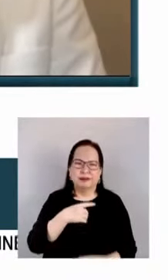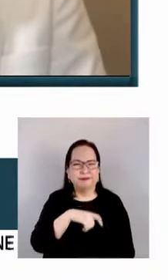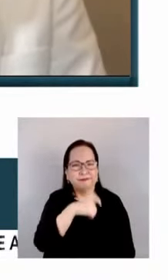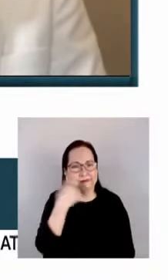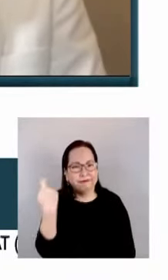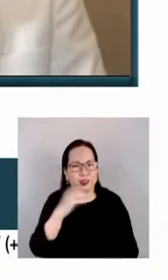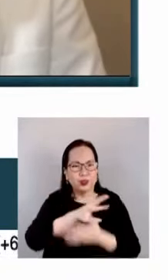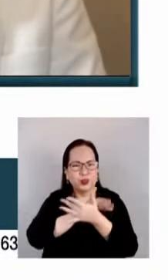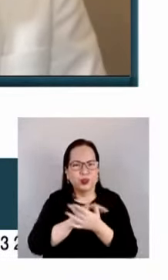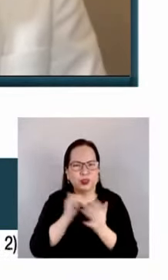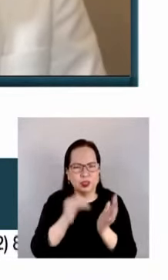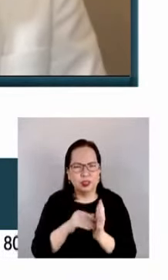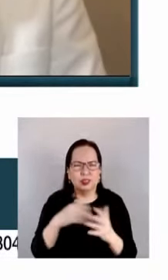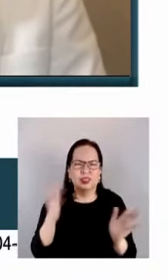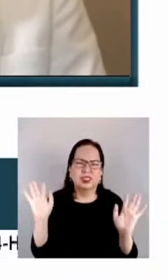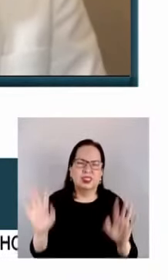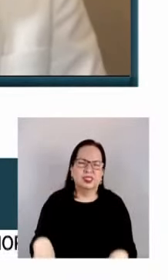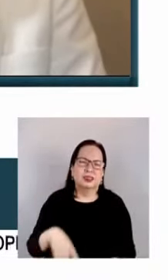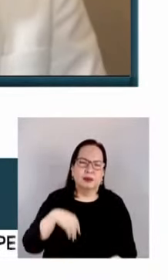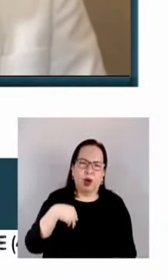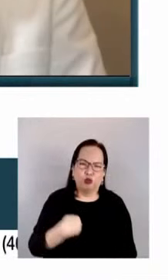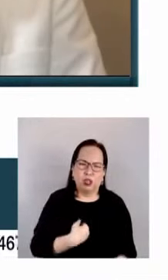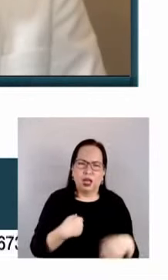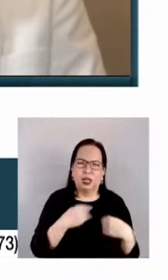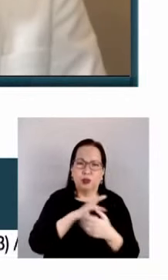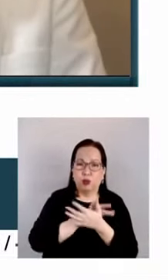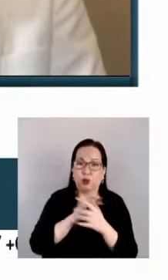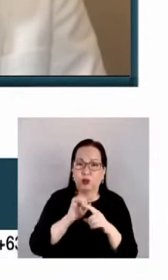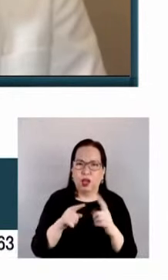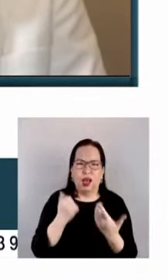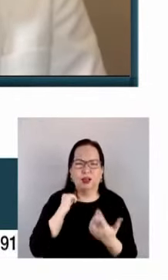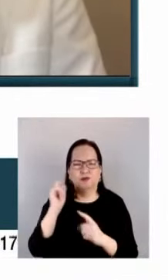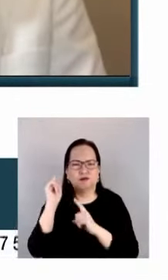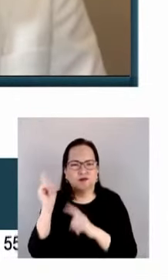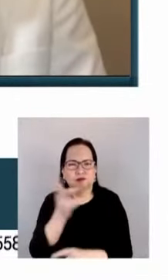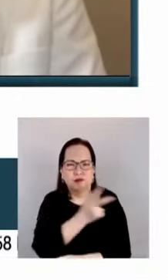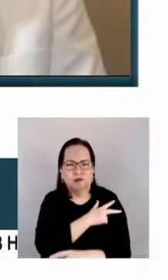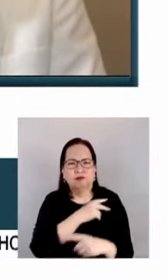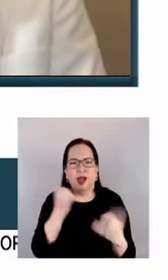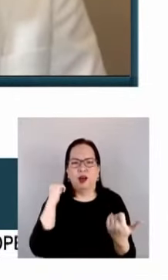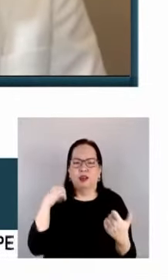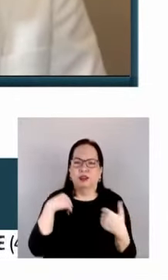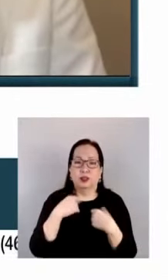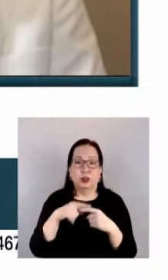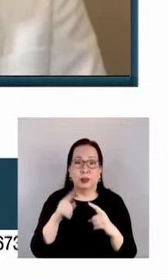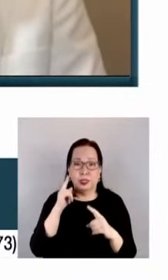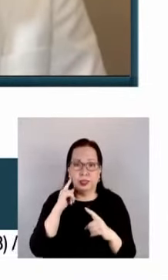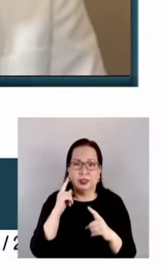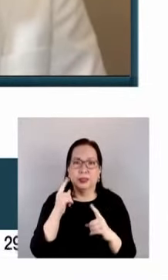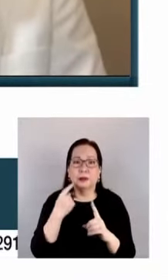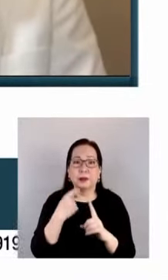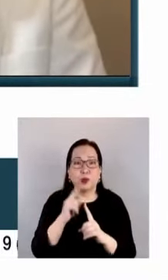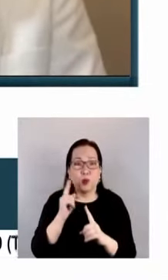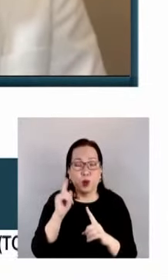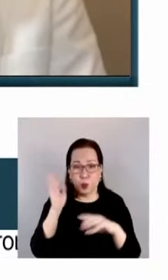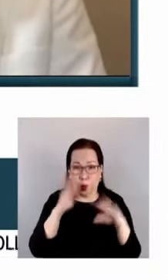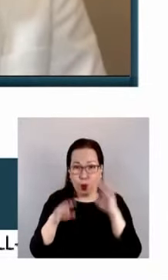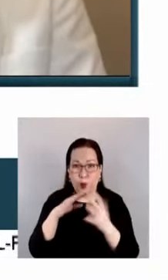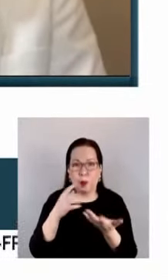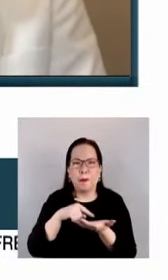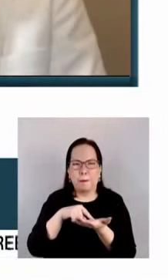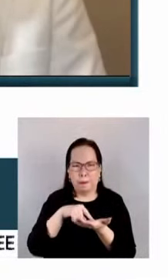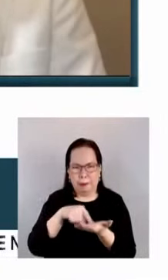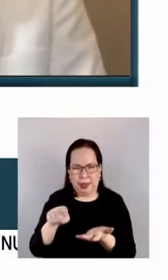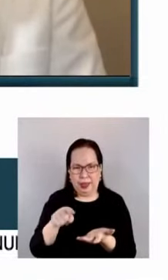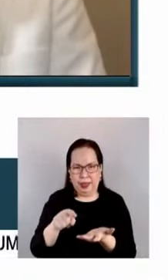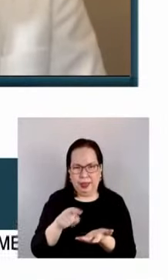have symptoms, they don't want to be tested. And I think one of the important aspects of testing is they are paying it. No? And in other countries, they are